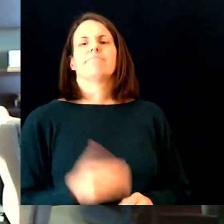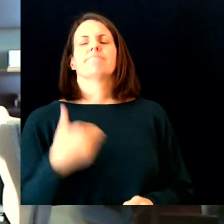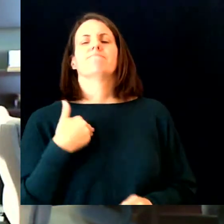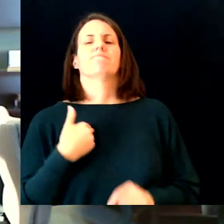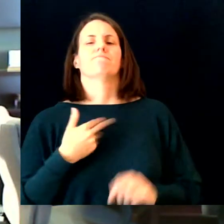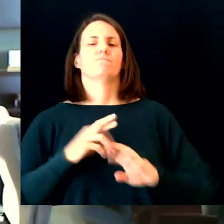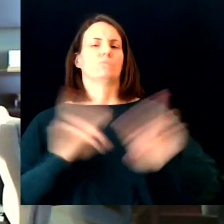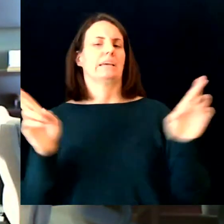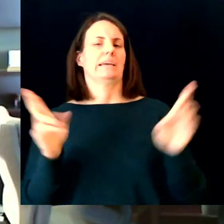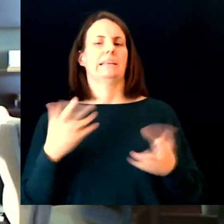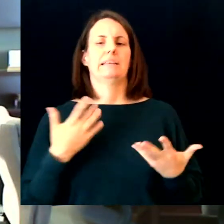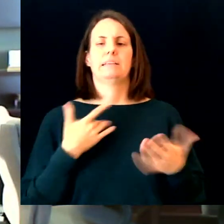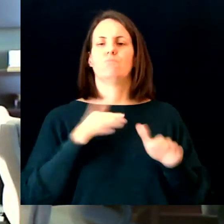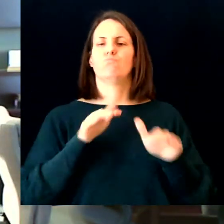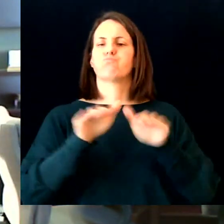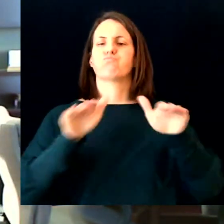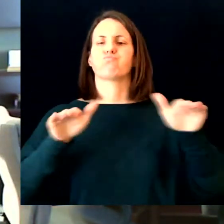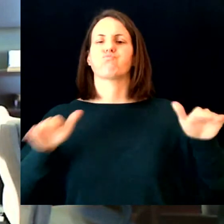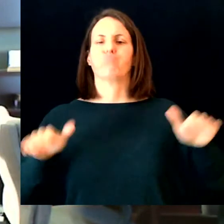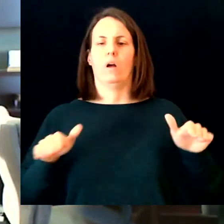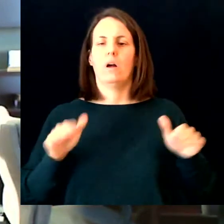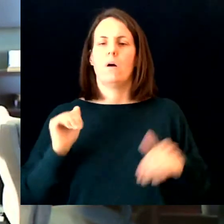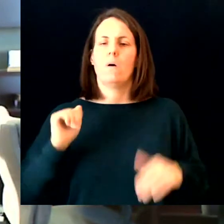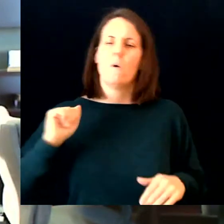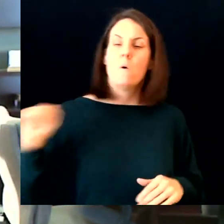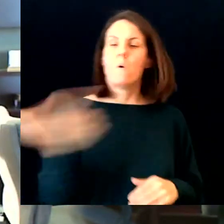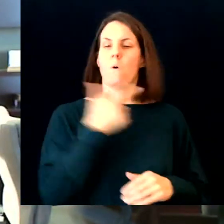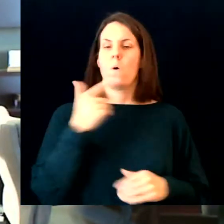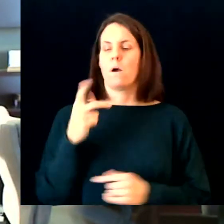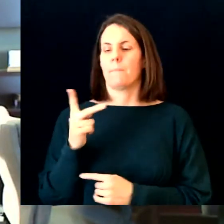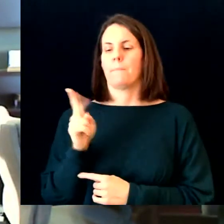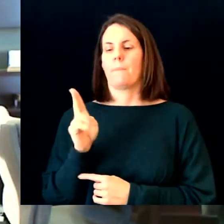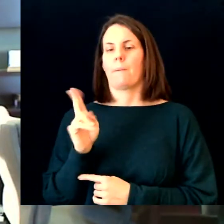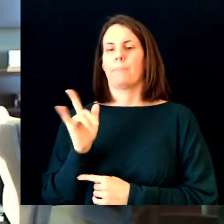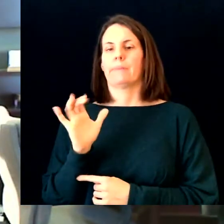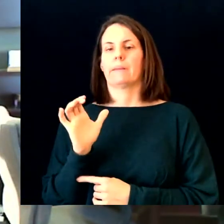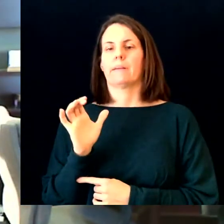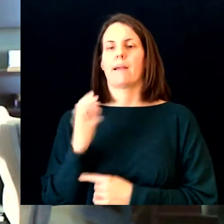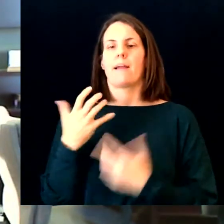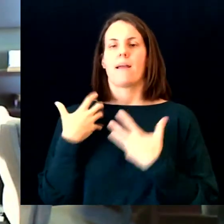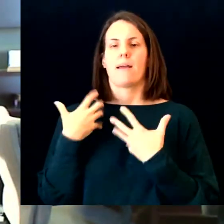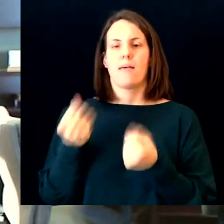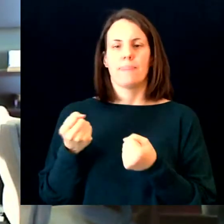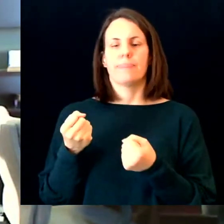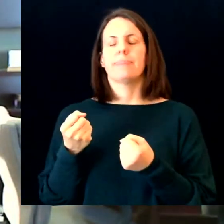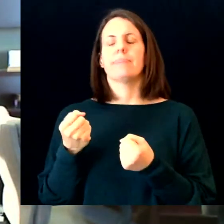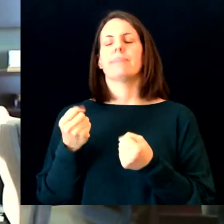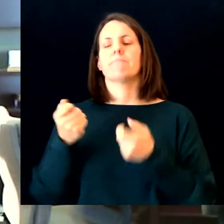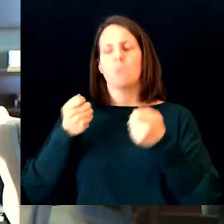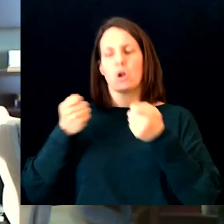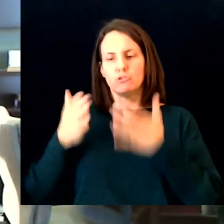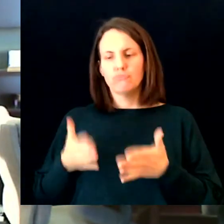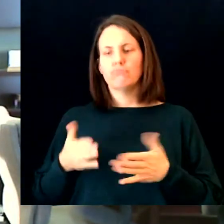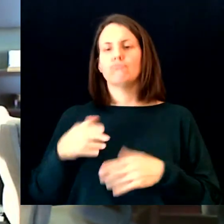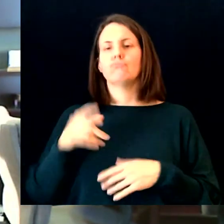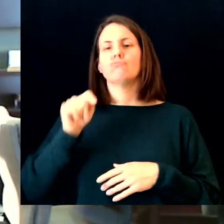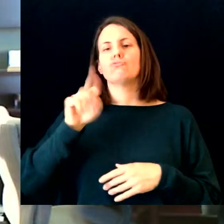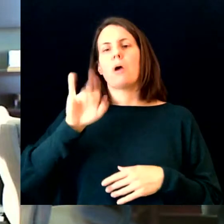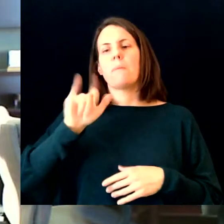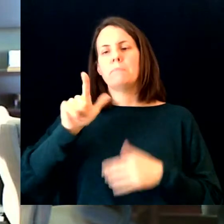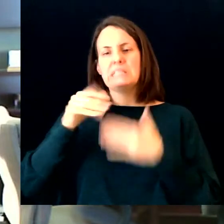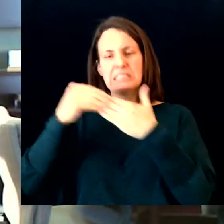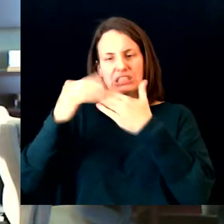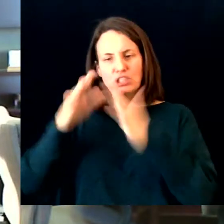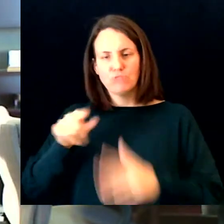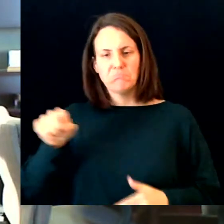again, just throughout the pandemic, have been that first line of defense for their local organizations, schools, and others, to make sure